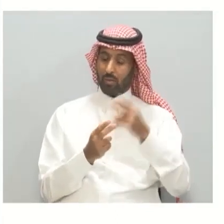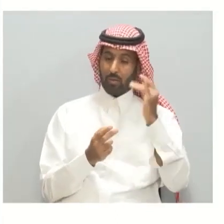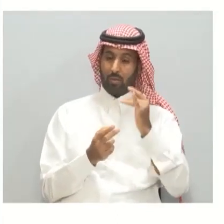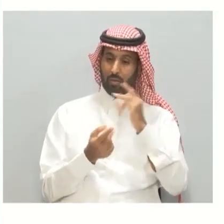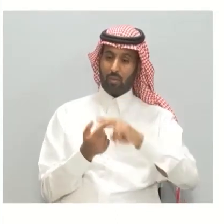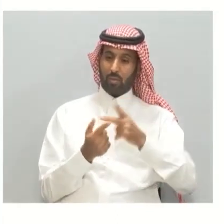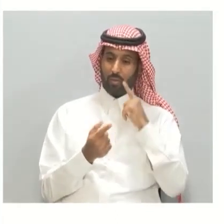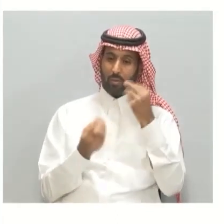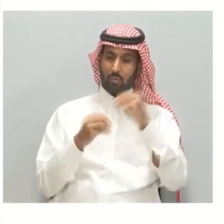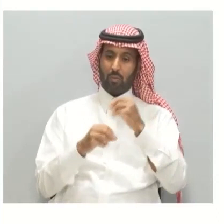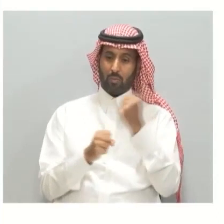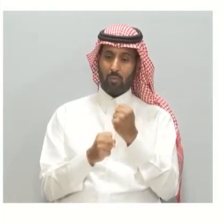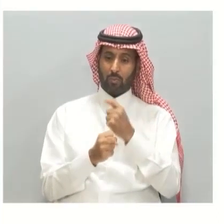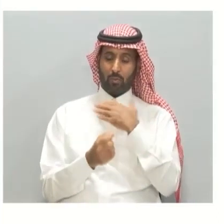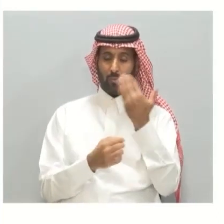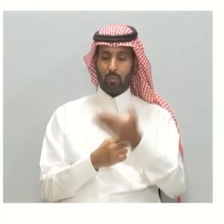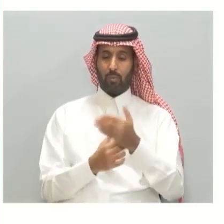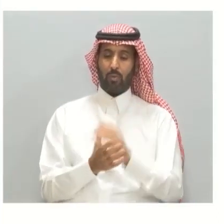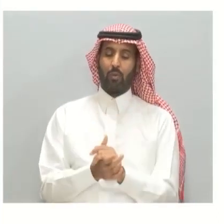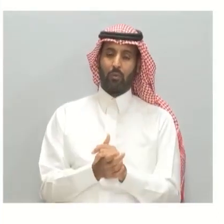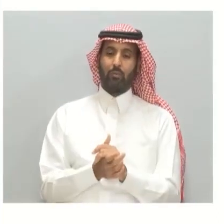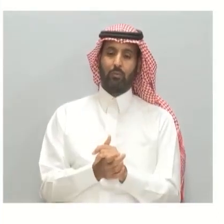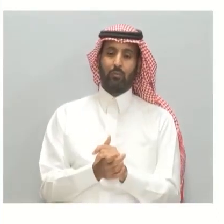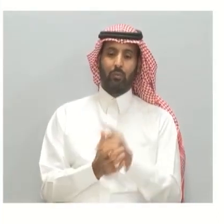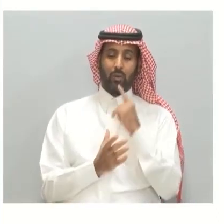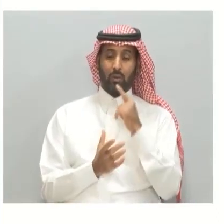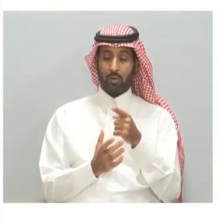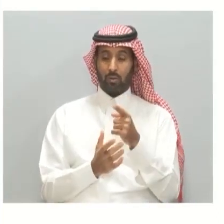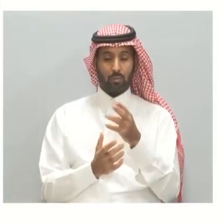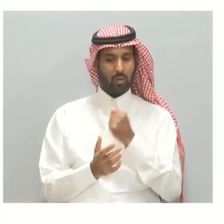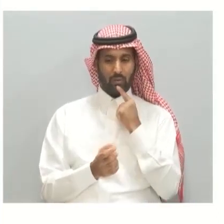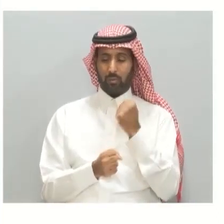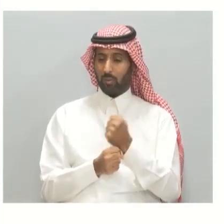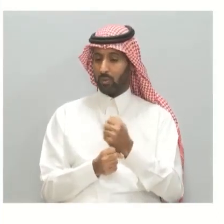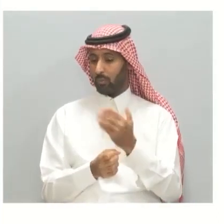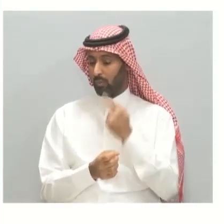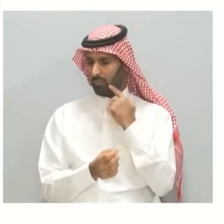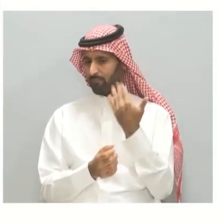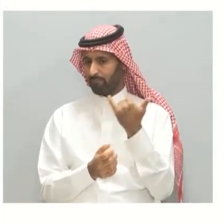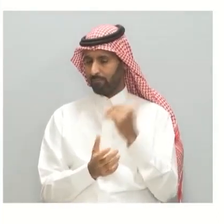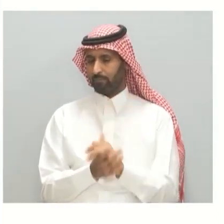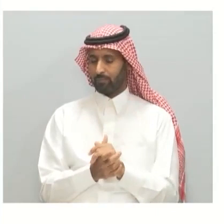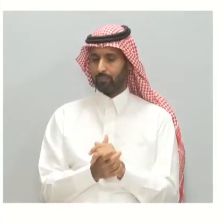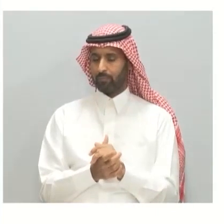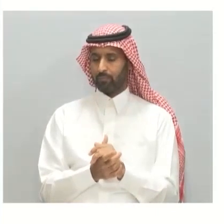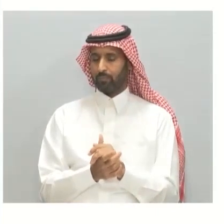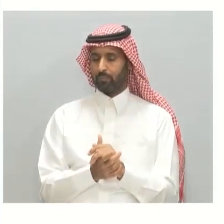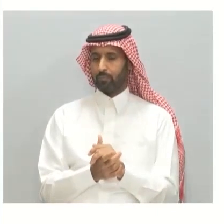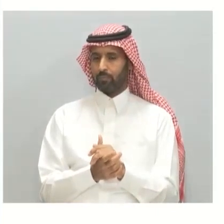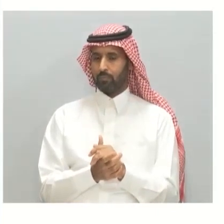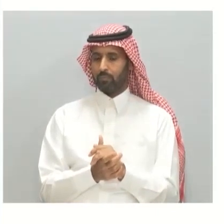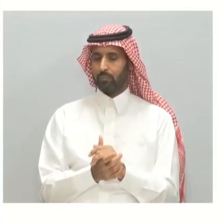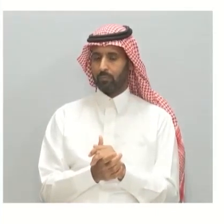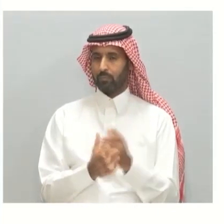there will be plenty of work for arborists in the future, so unemployment will not be a problem. So in the